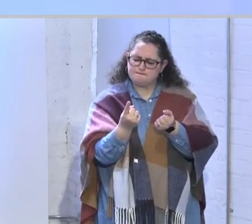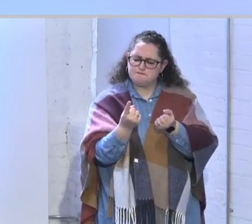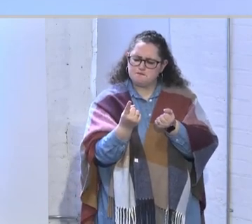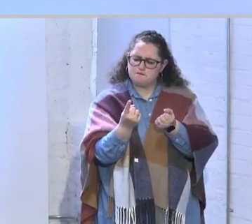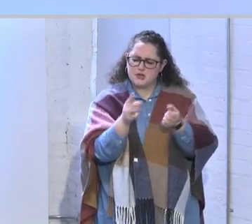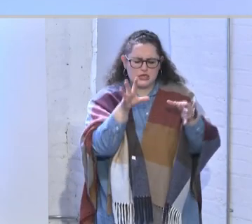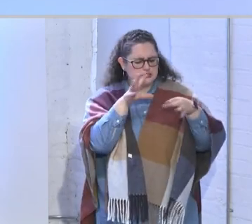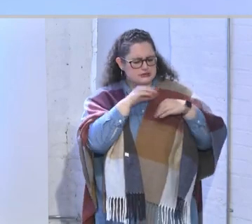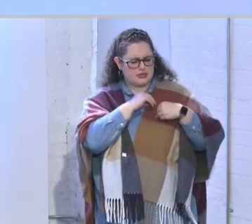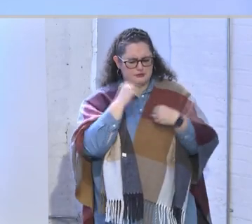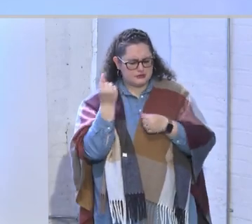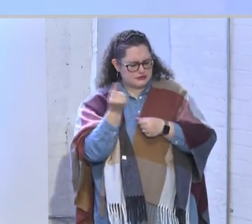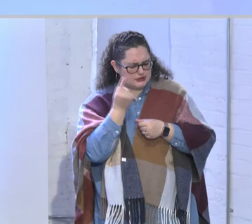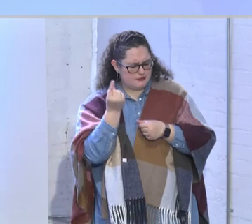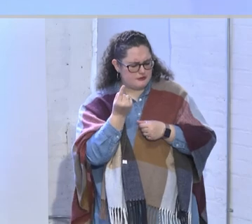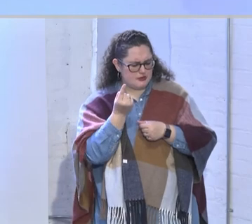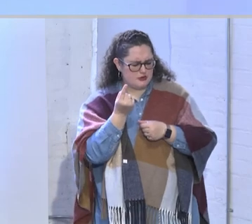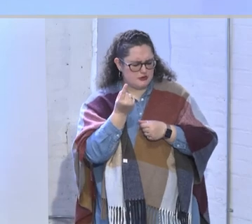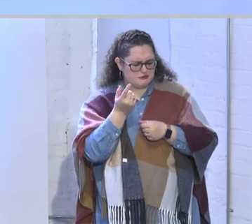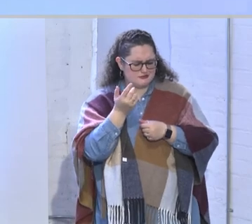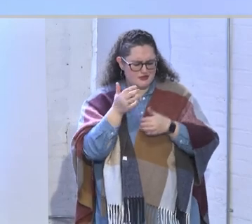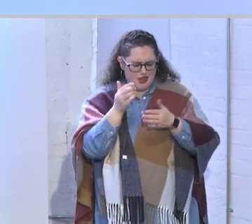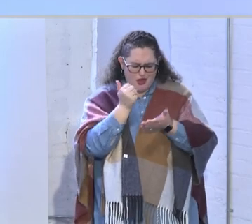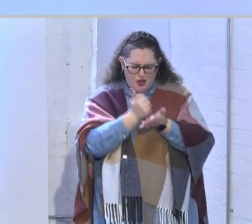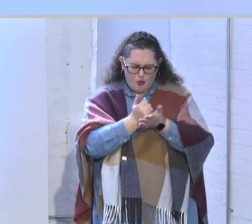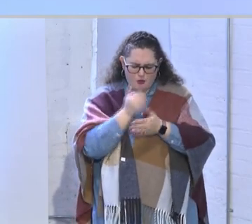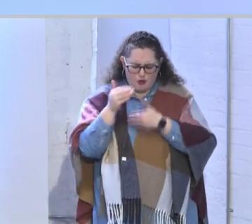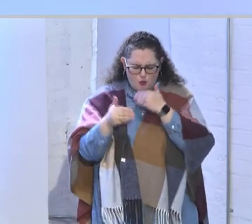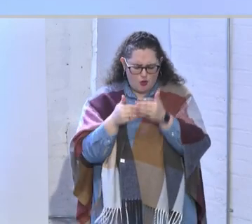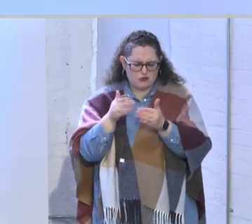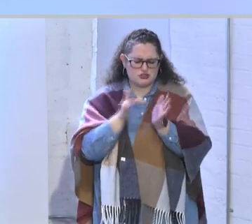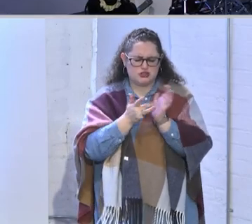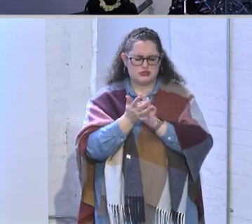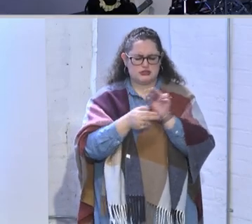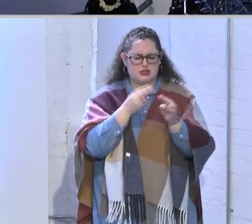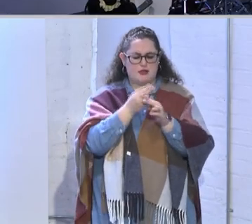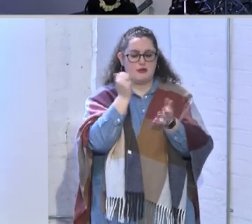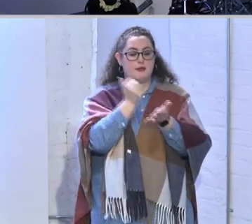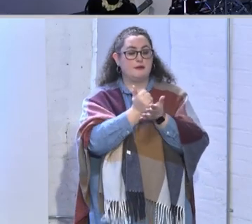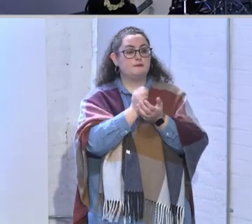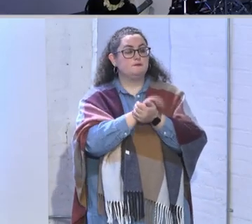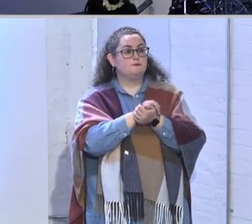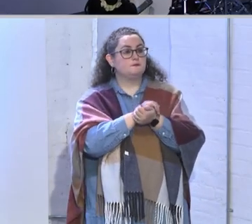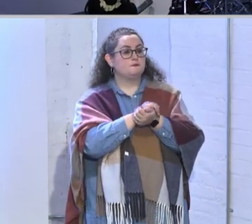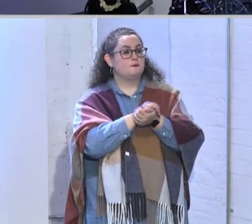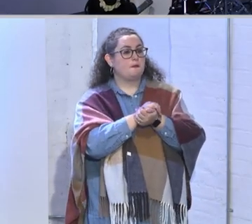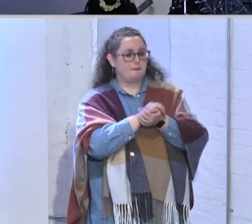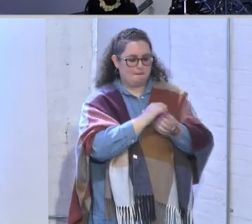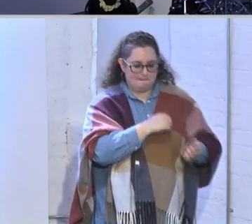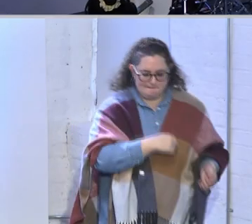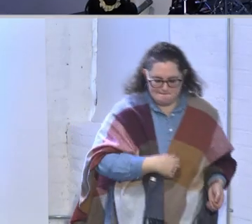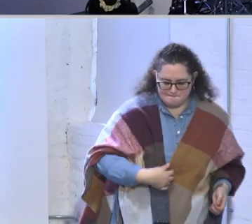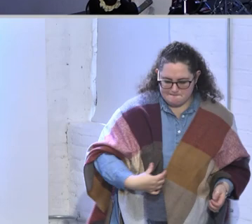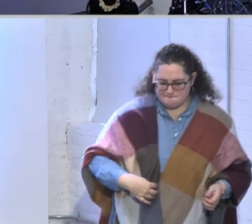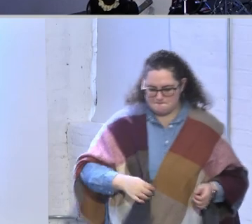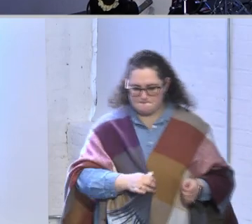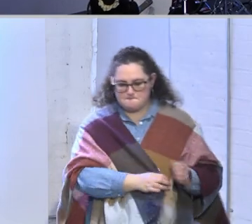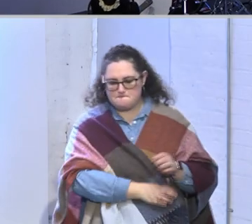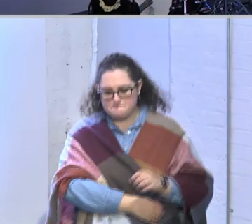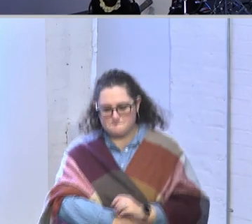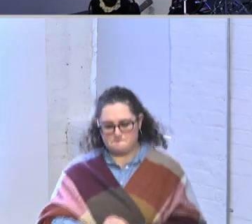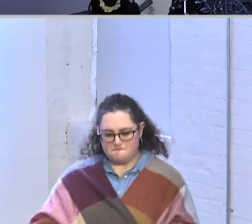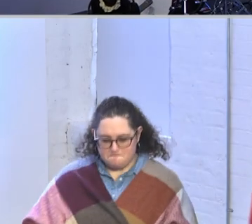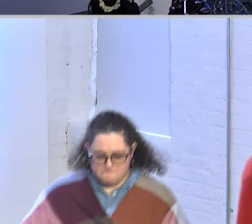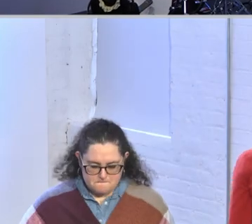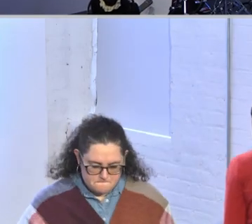help us in our walk with you. In Jesus' name we pray, amen. Well, we you know, we see